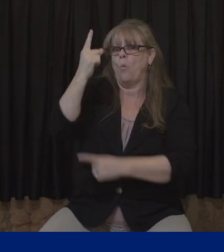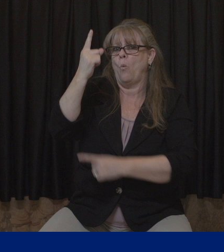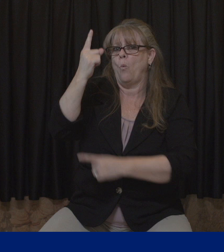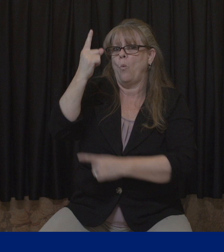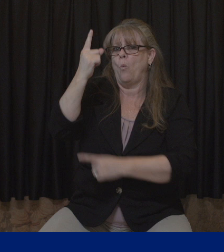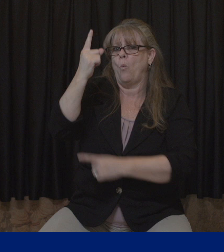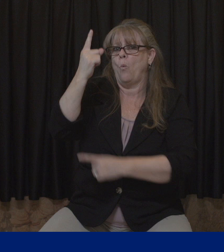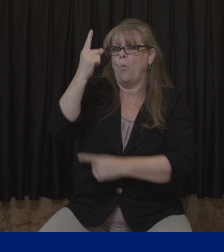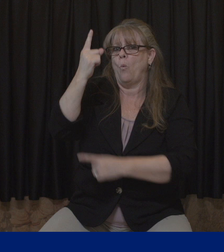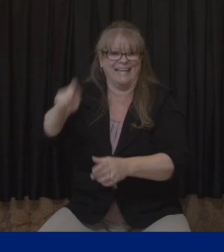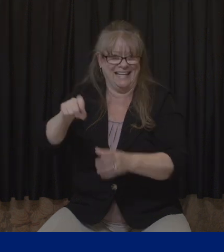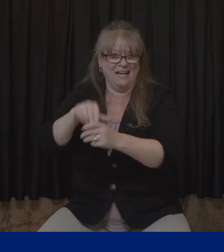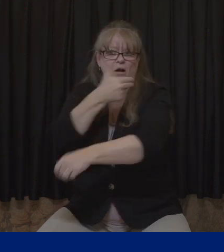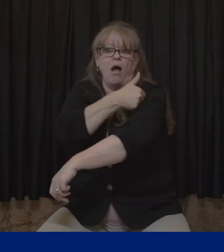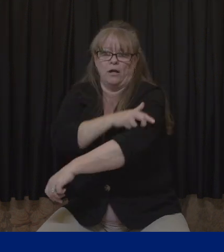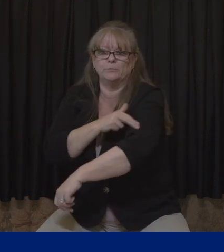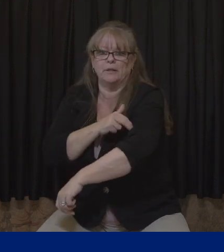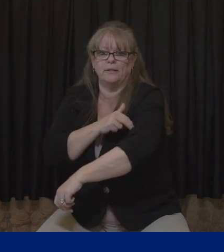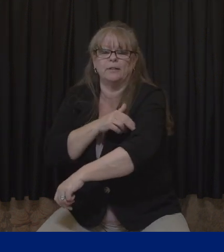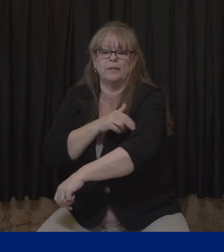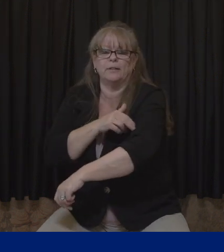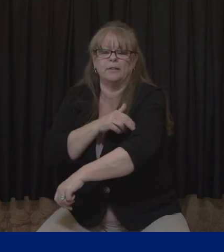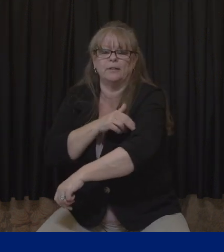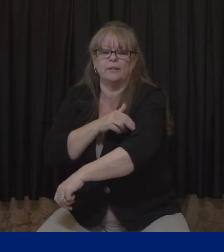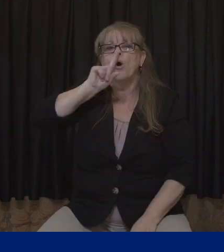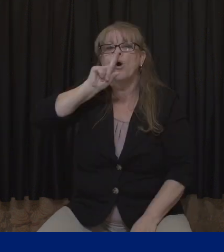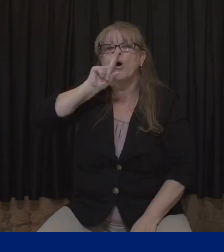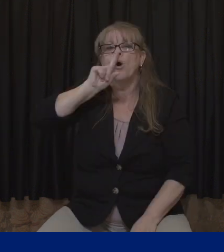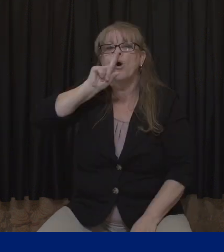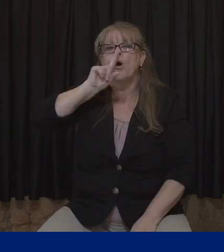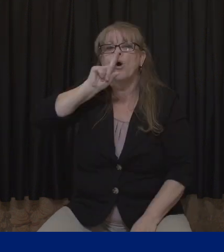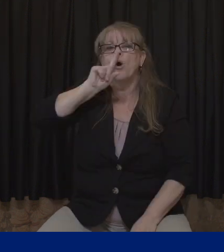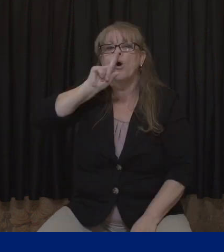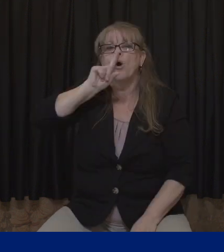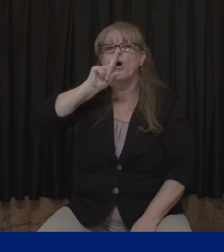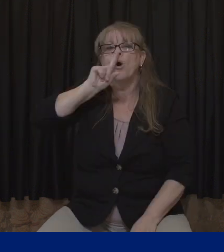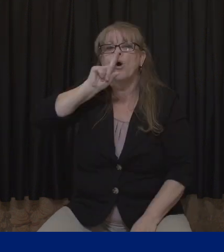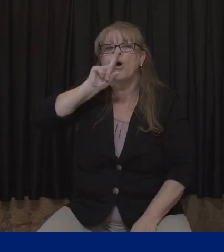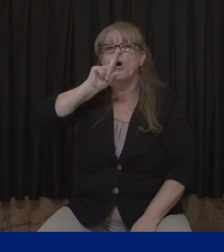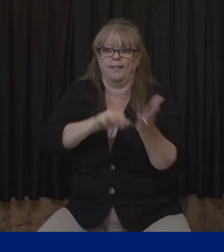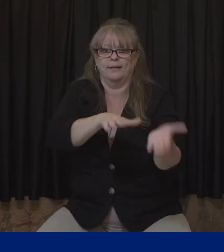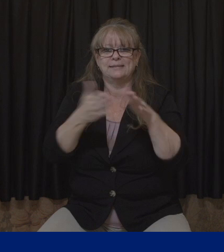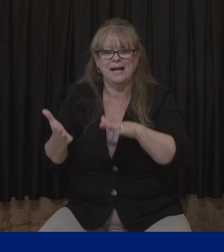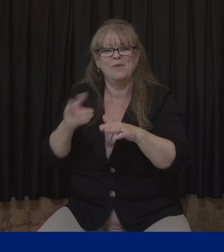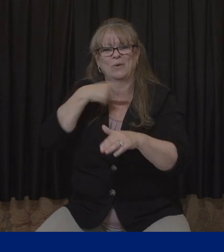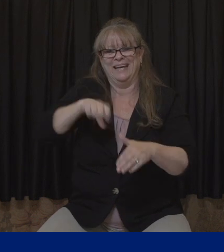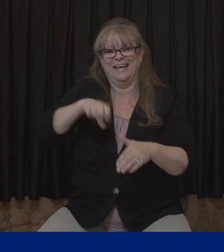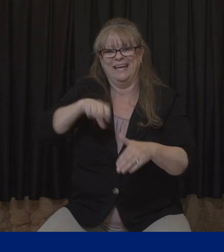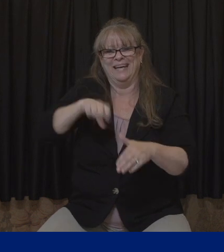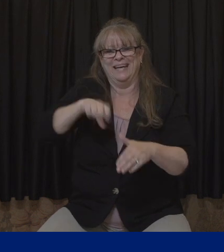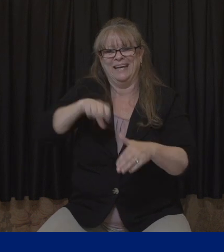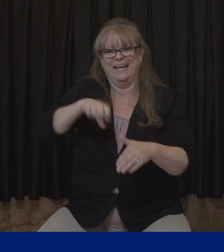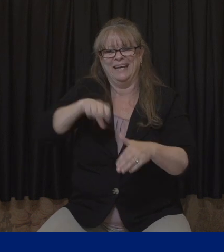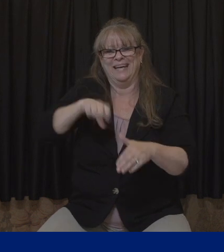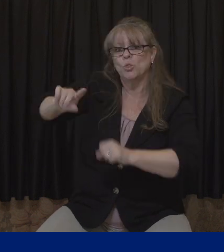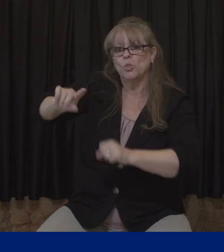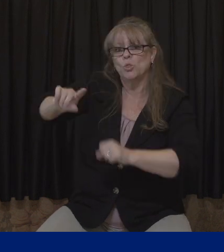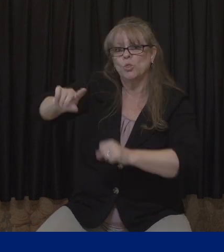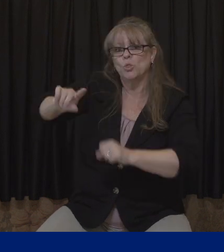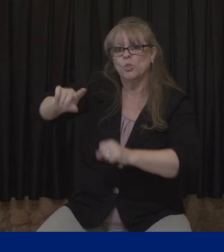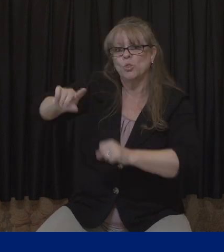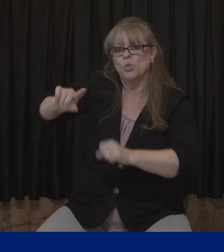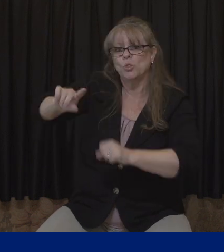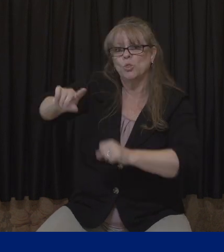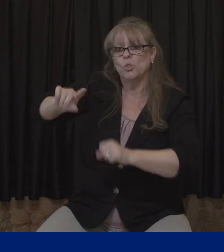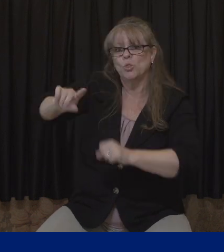continue during this period of May to protect our most senior residents and those with pre-existing conditions, even more so even more